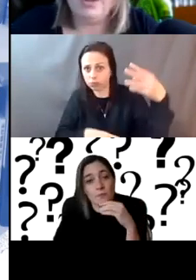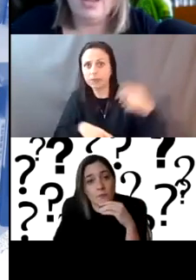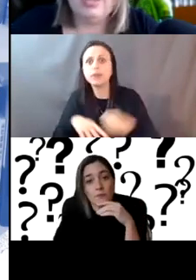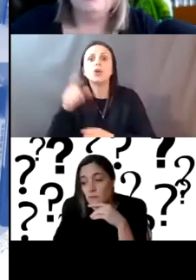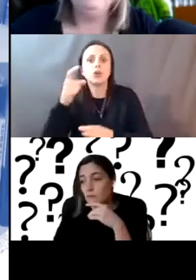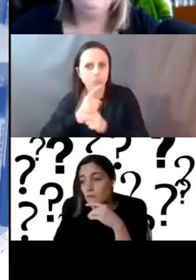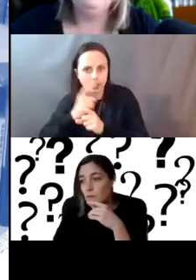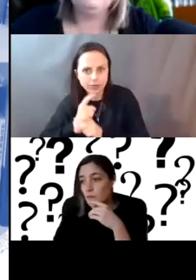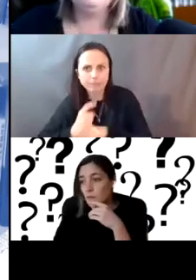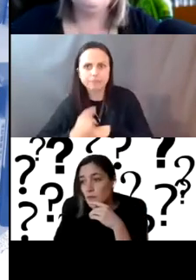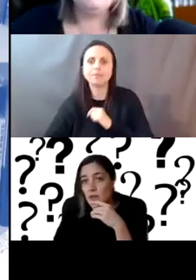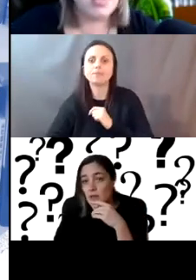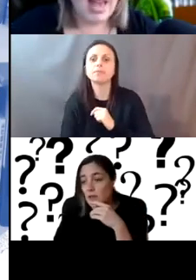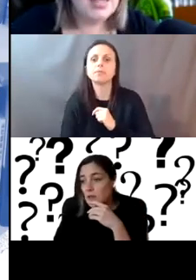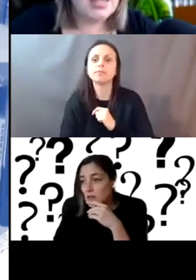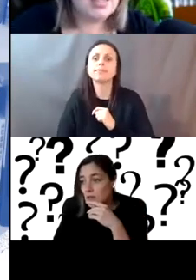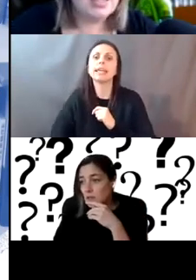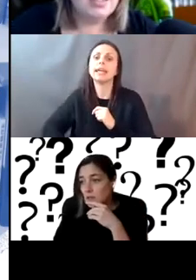Right.